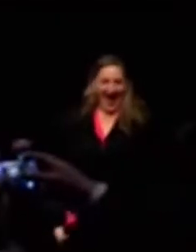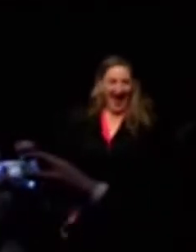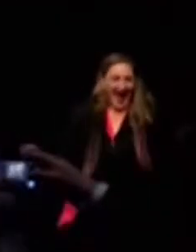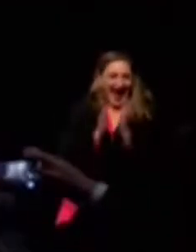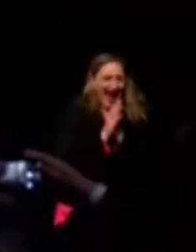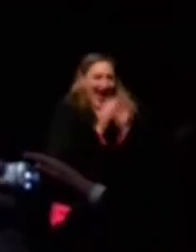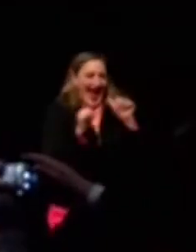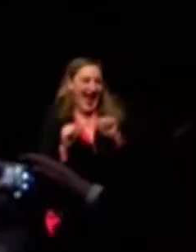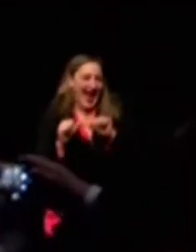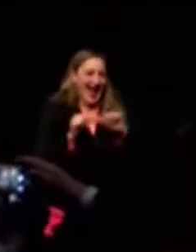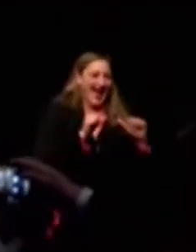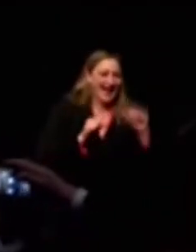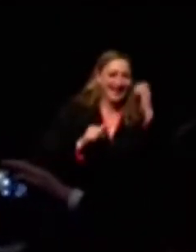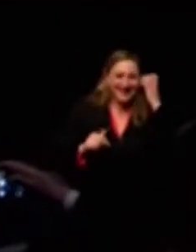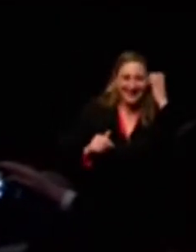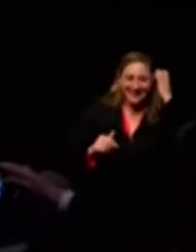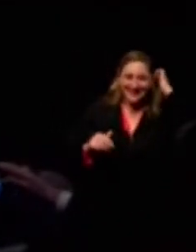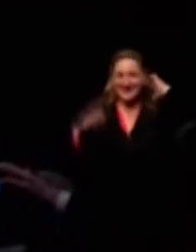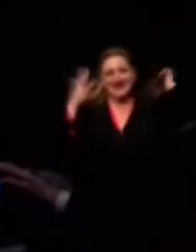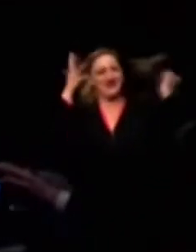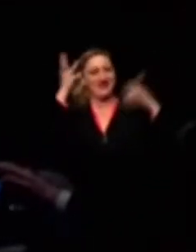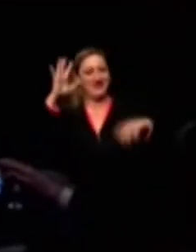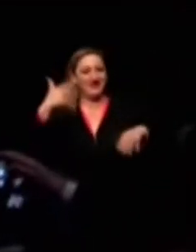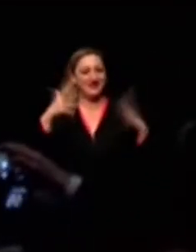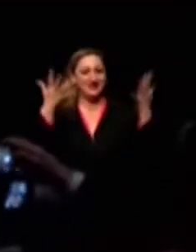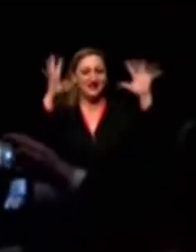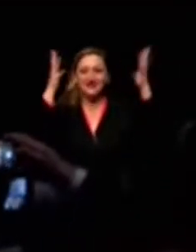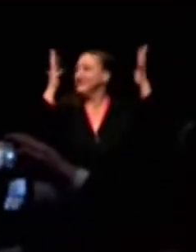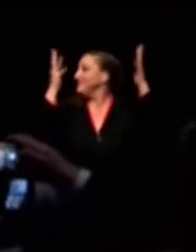Hello, everybody. Hello.